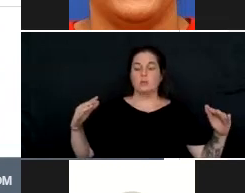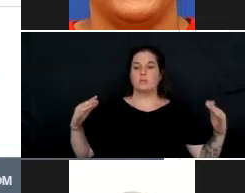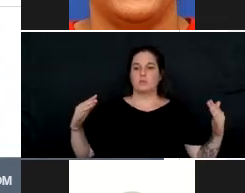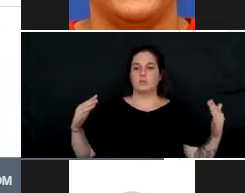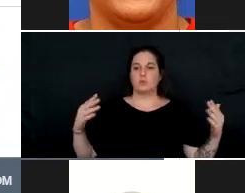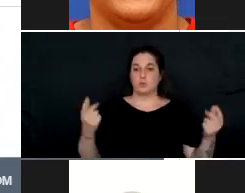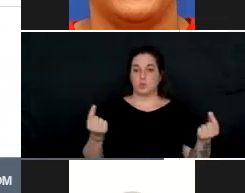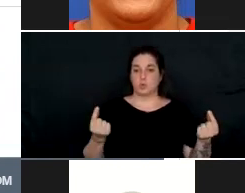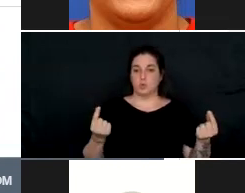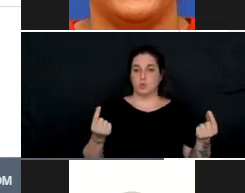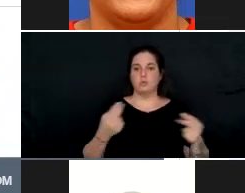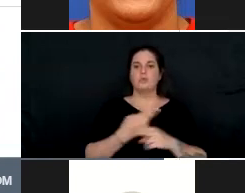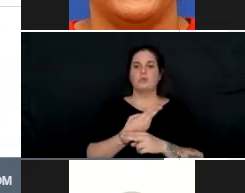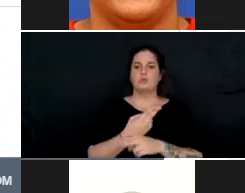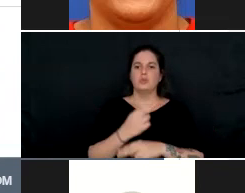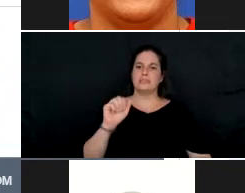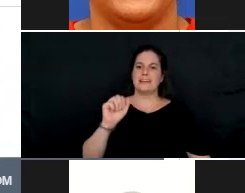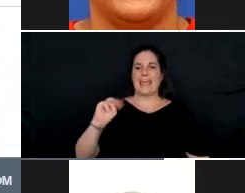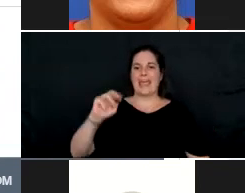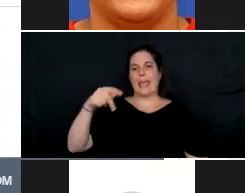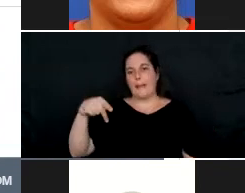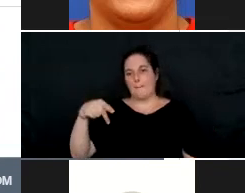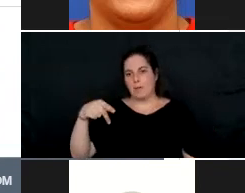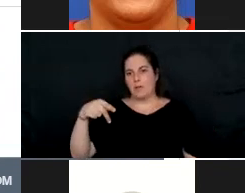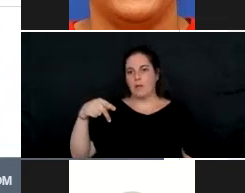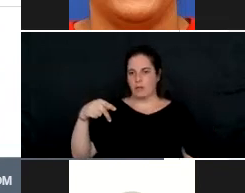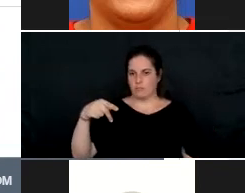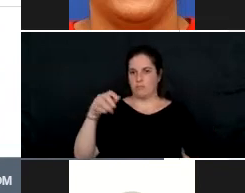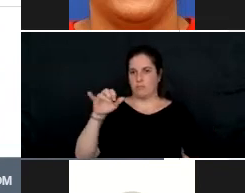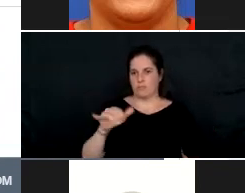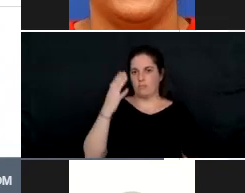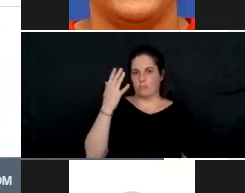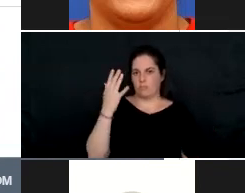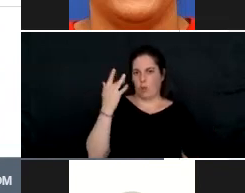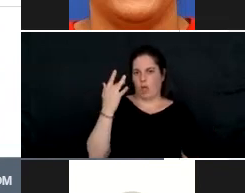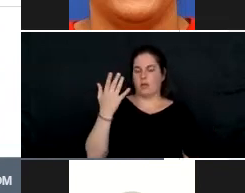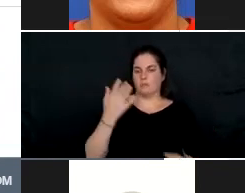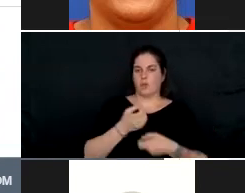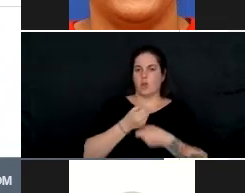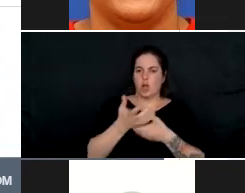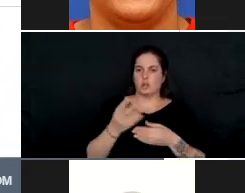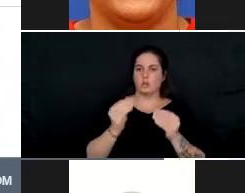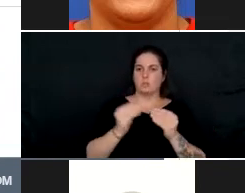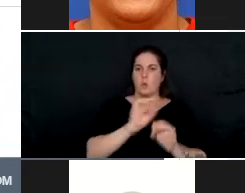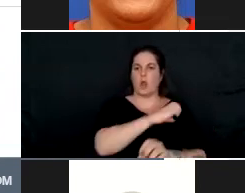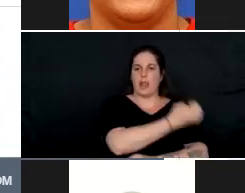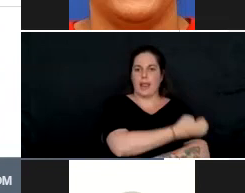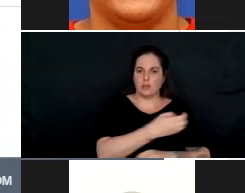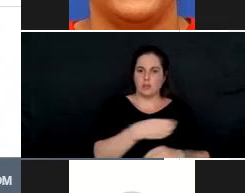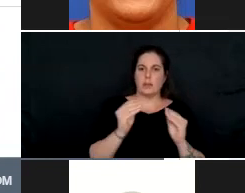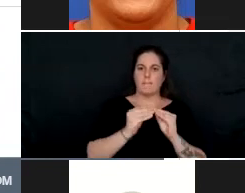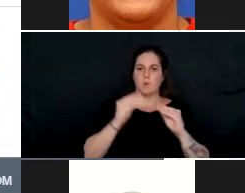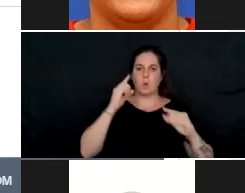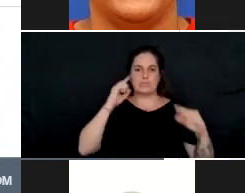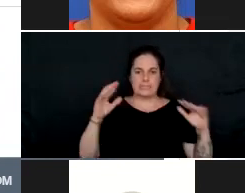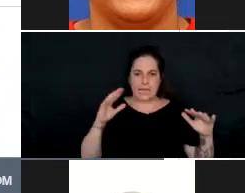an amplifier, right? To have a bigger sound, more energy, more